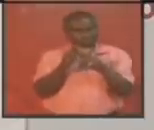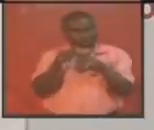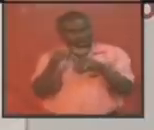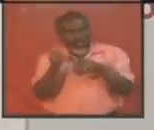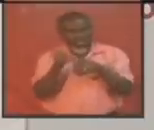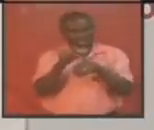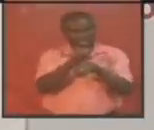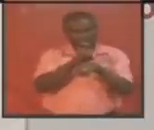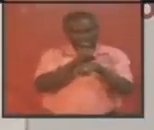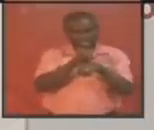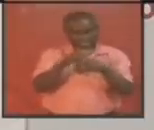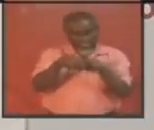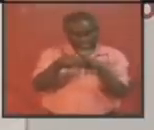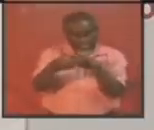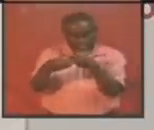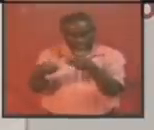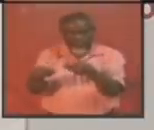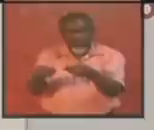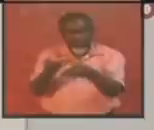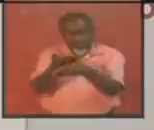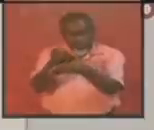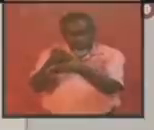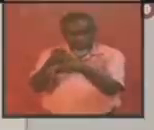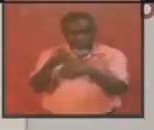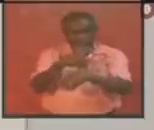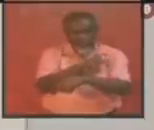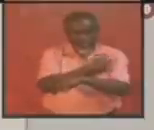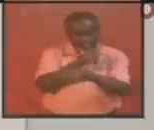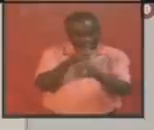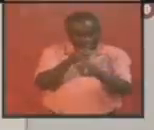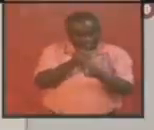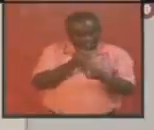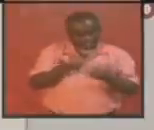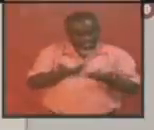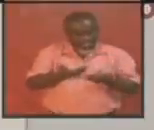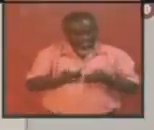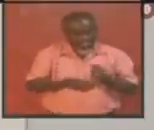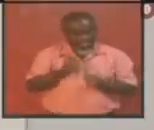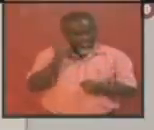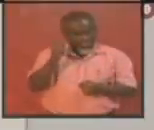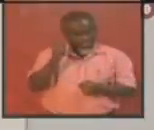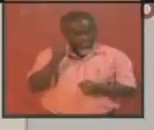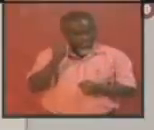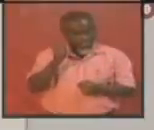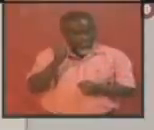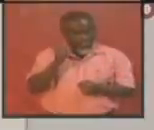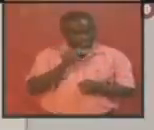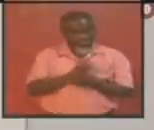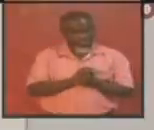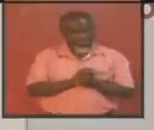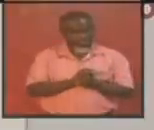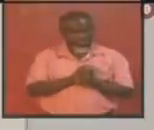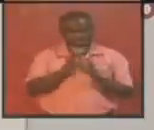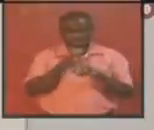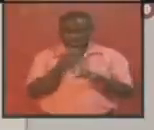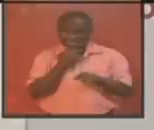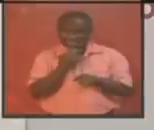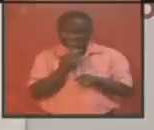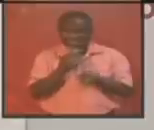we receive improved supply of COVID-19 vaccine? What I can tell you in response to this is